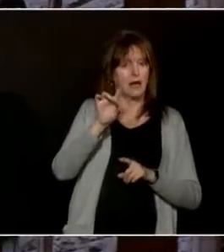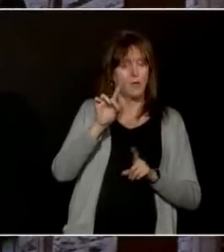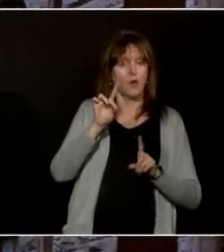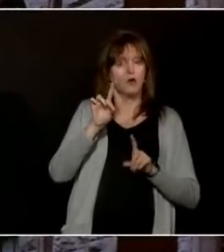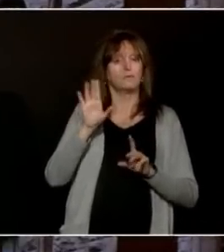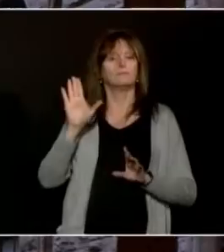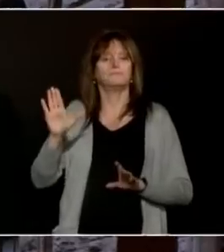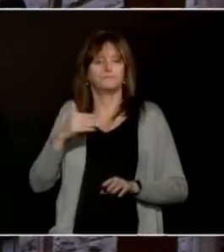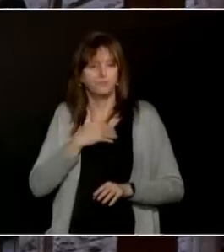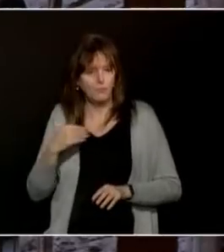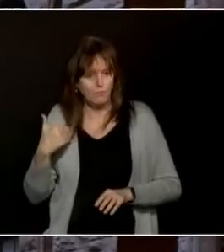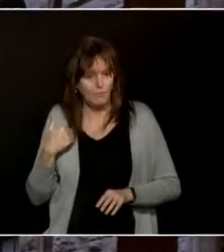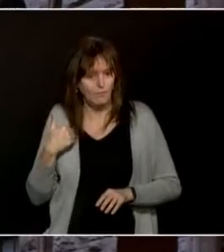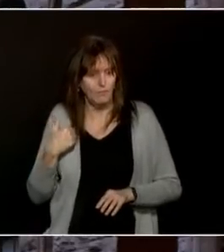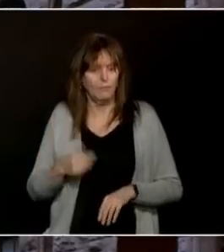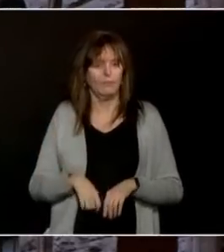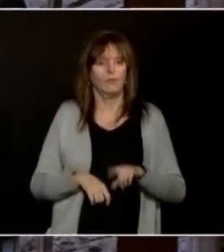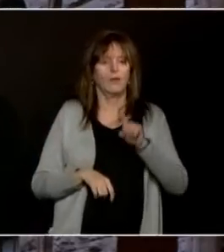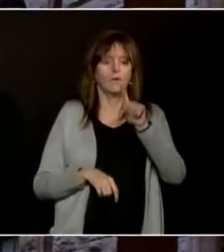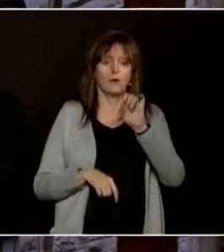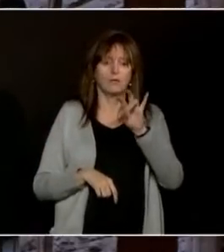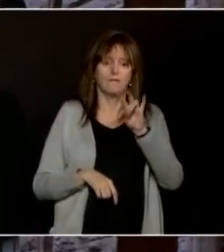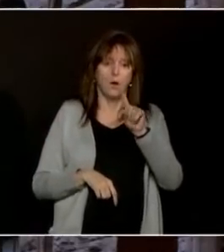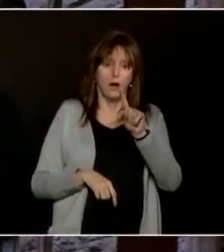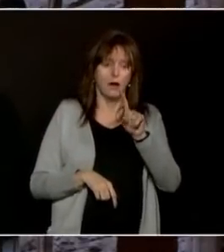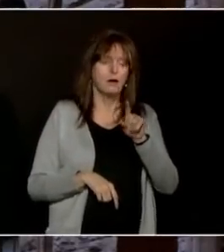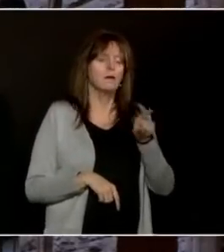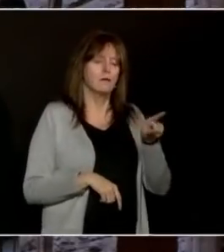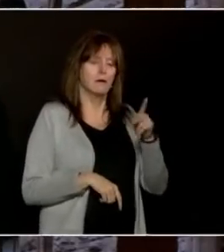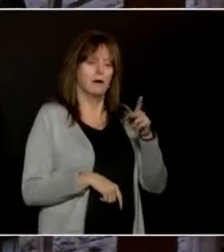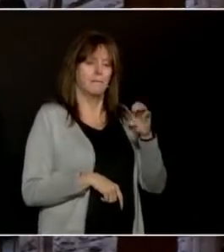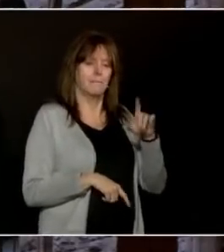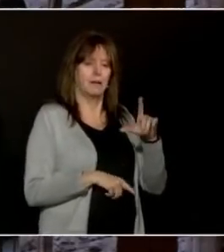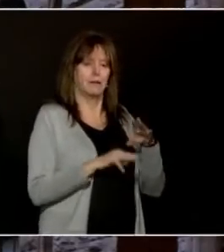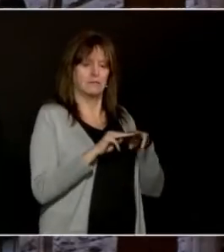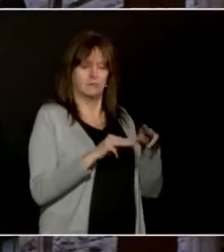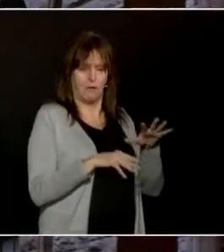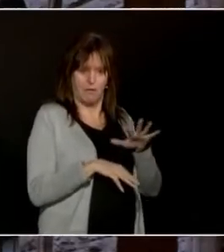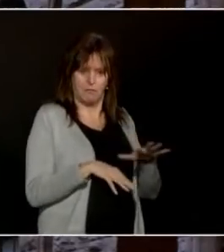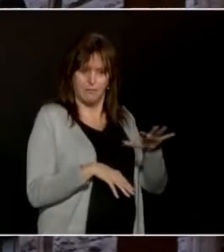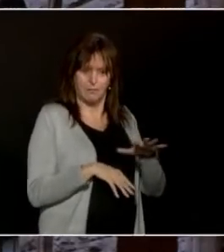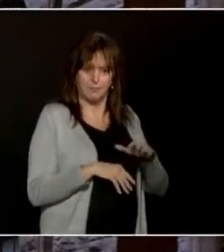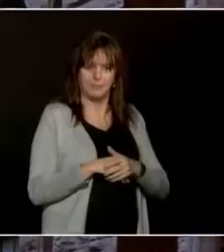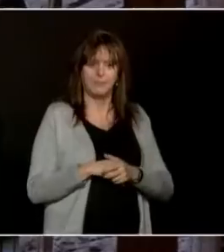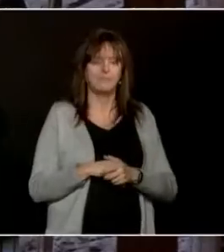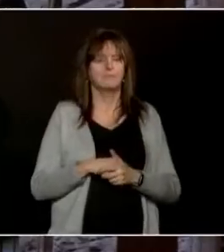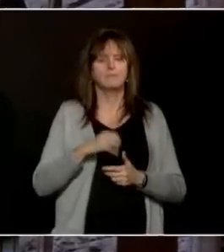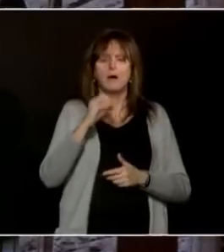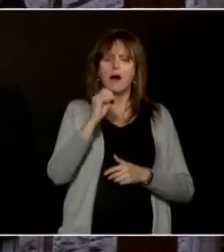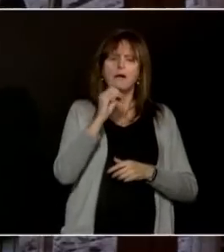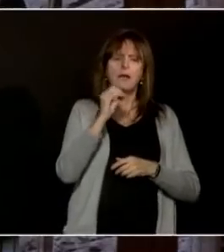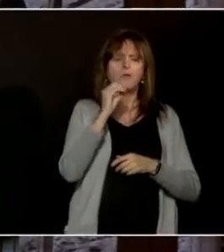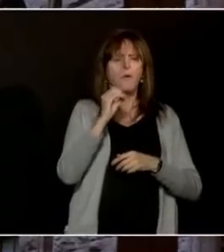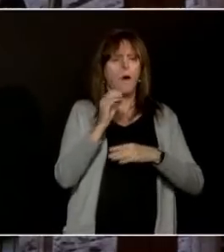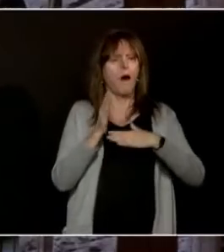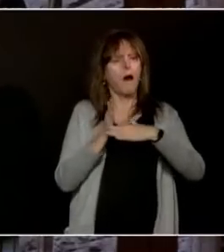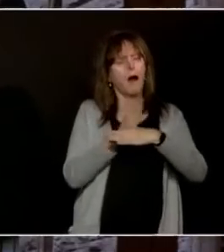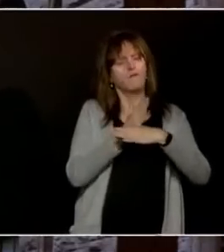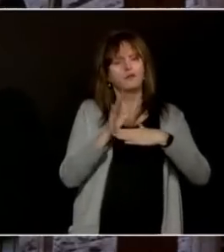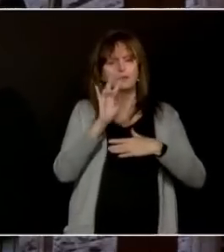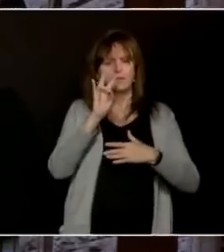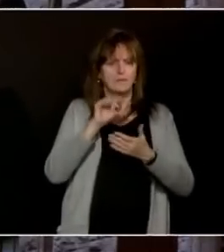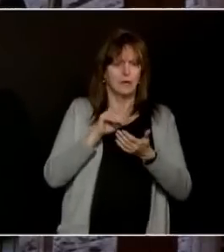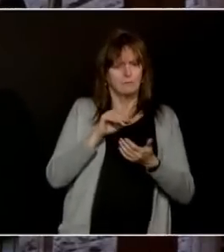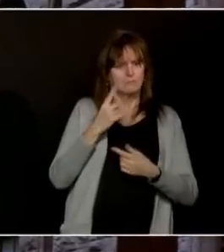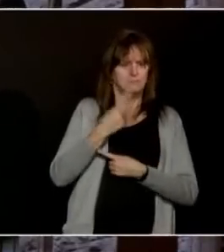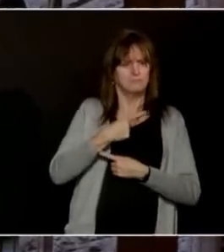171 in Peel Region. Ontario's current 7-day average for COVID-19 cases is